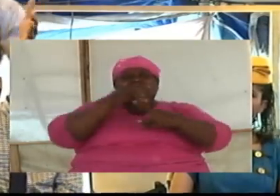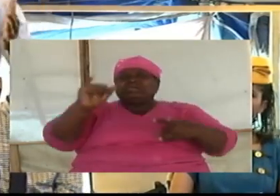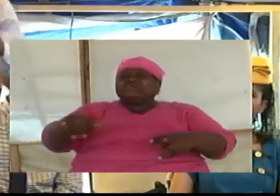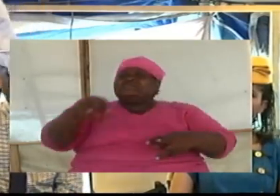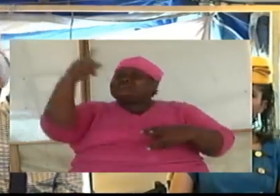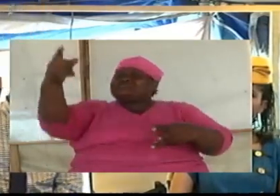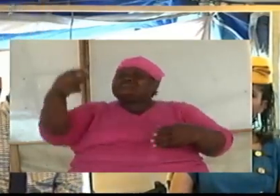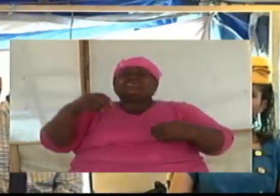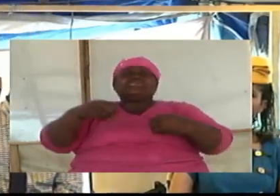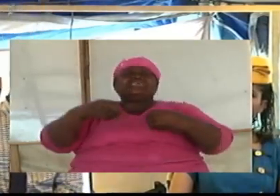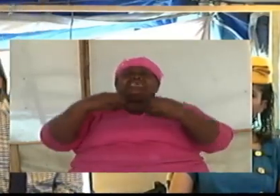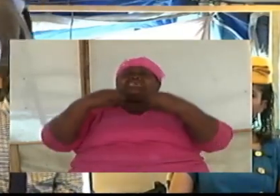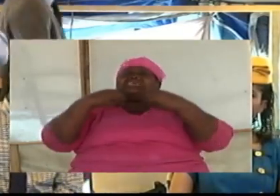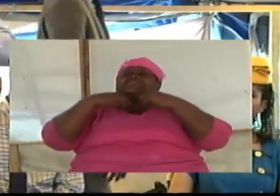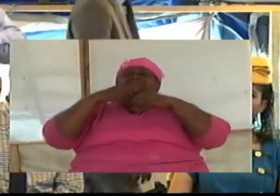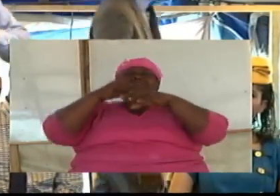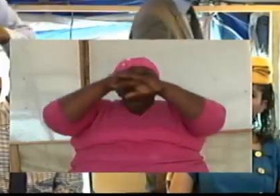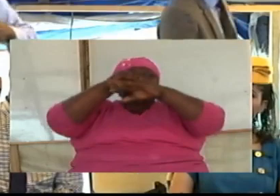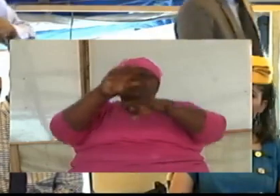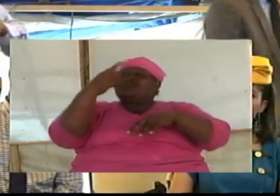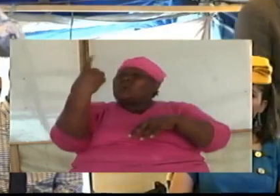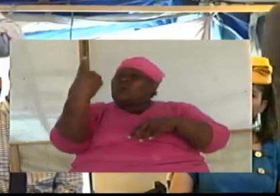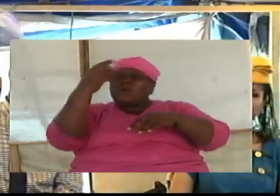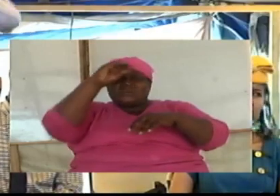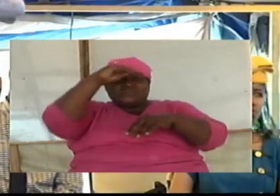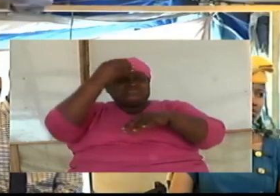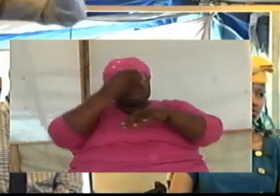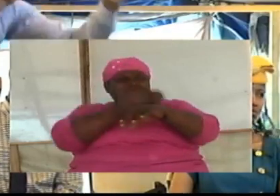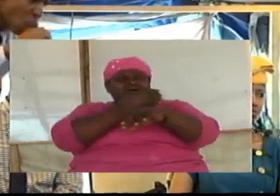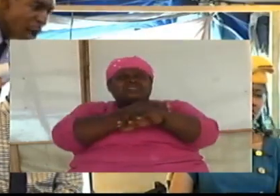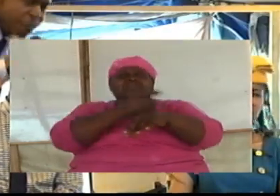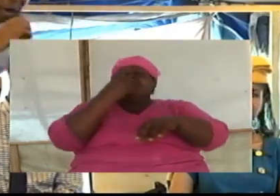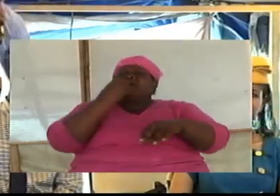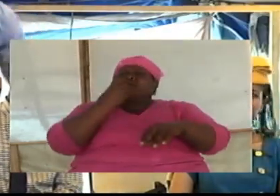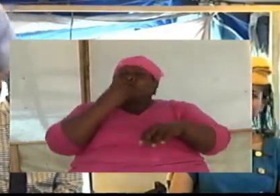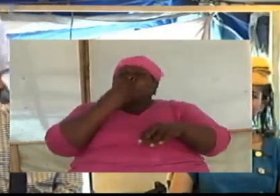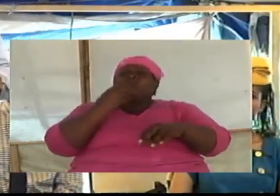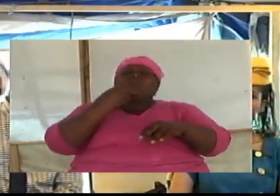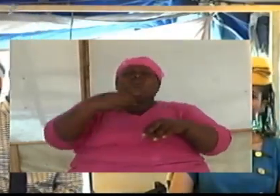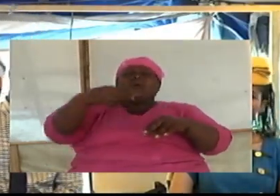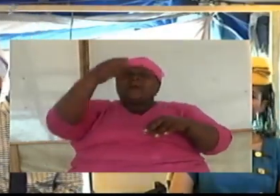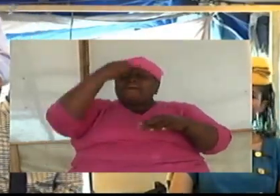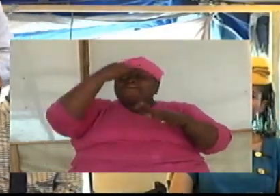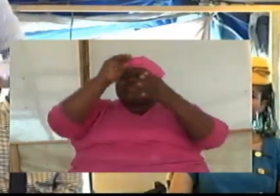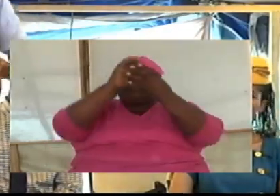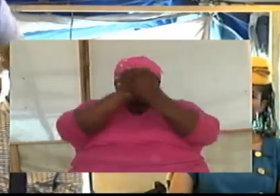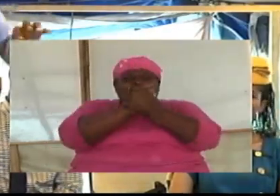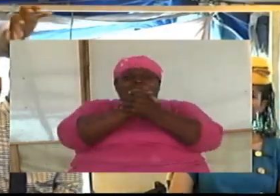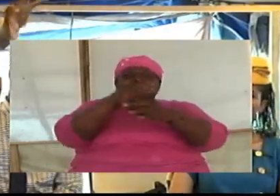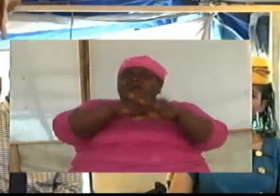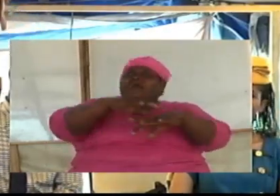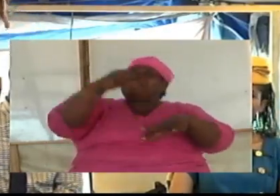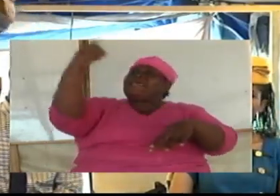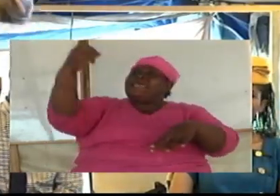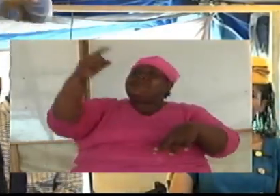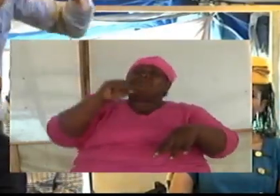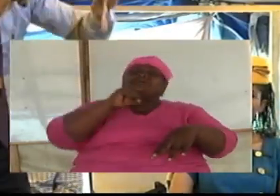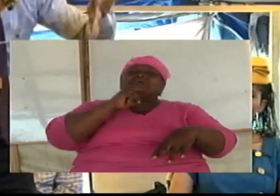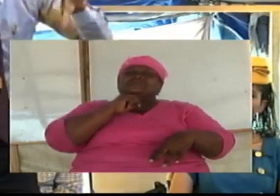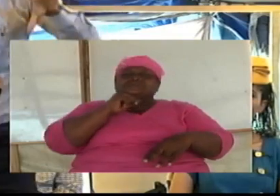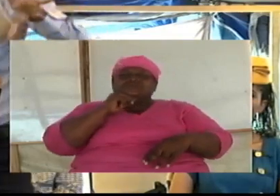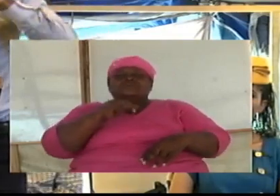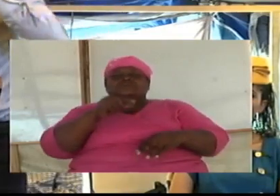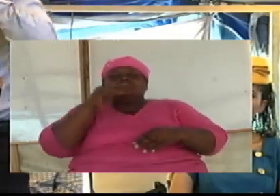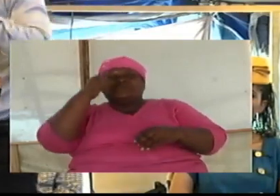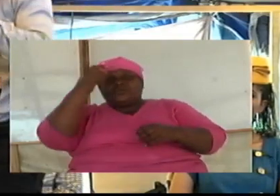only begotten son, that whosoever, hallelujah, and the word